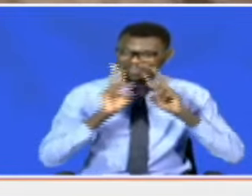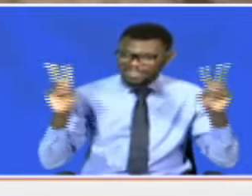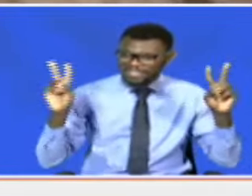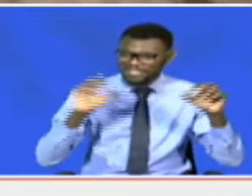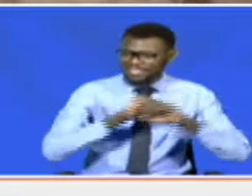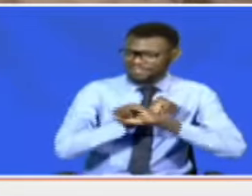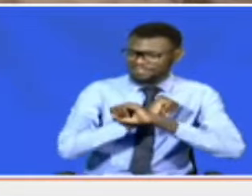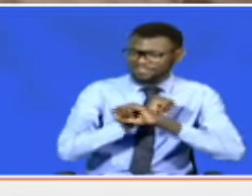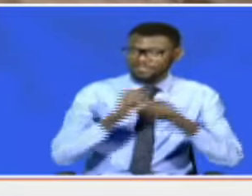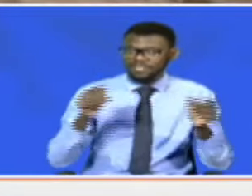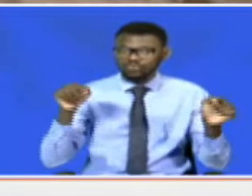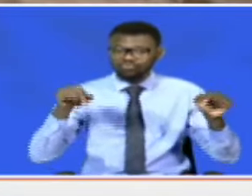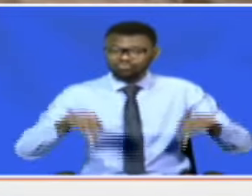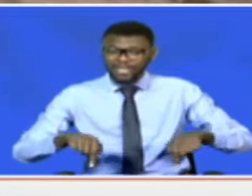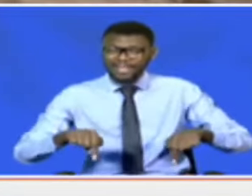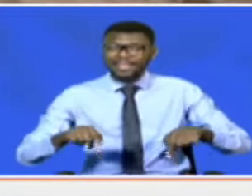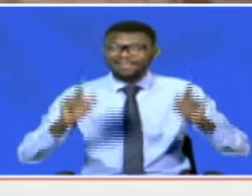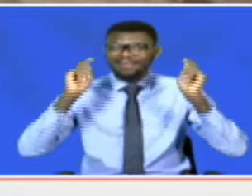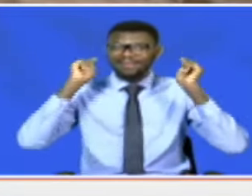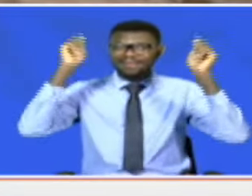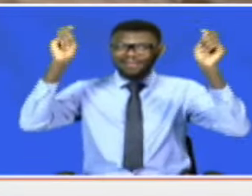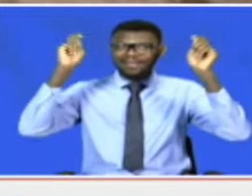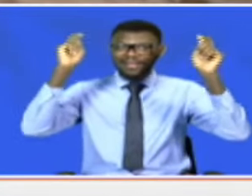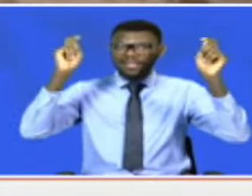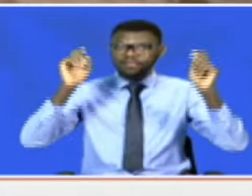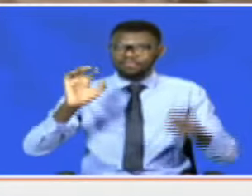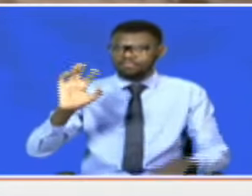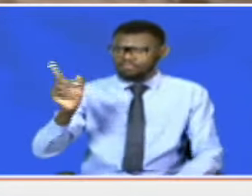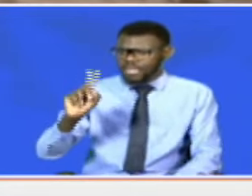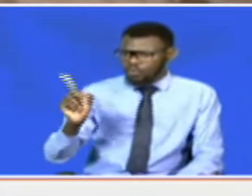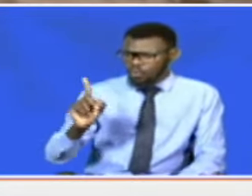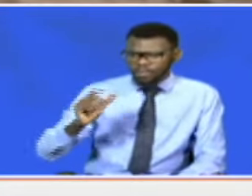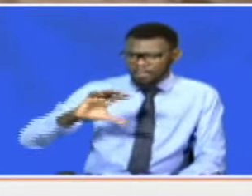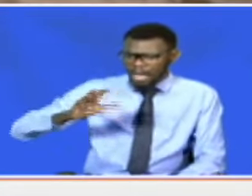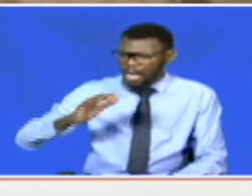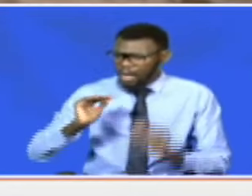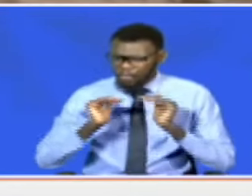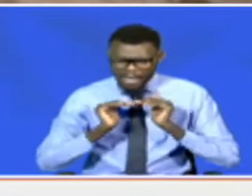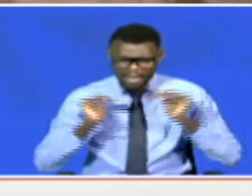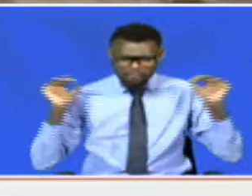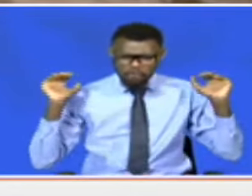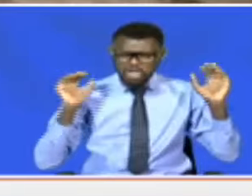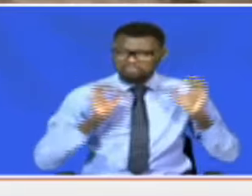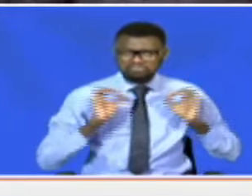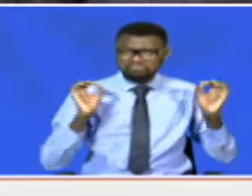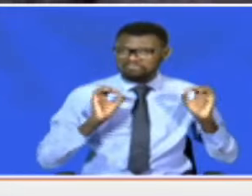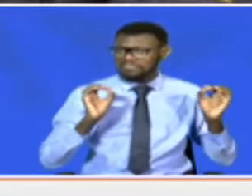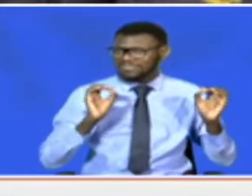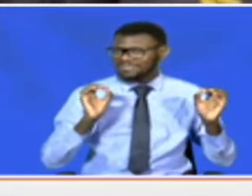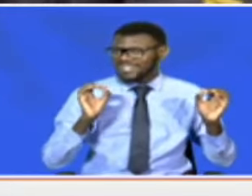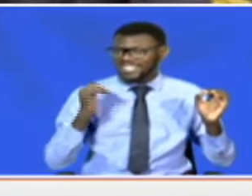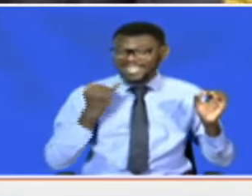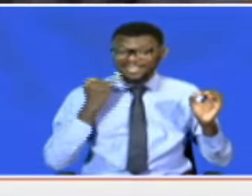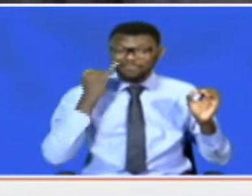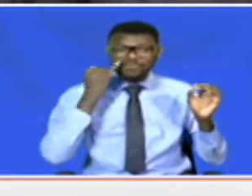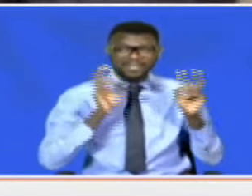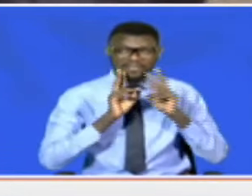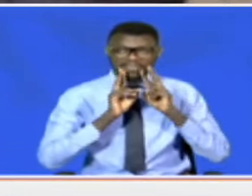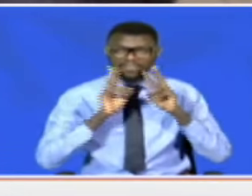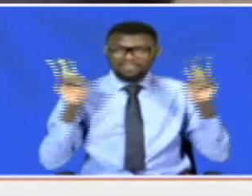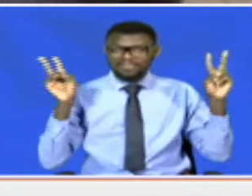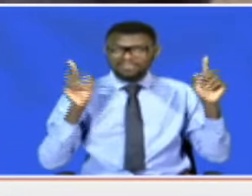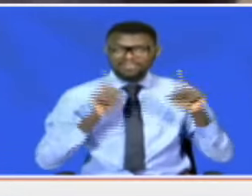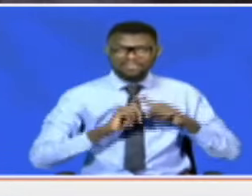today zilikuwa zikuwe Nairobi, not at county level. That is why Nakuru tuko cool. Anafurahi kwa sababu baba